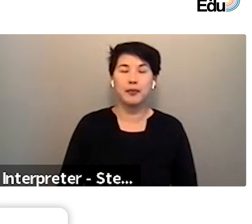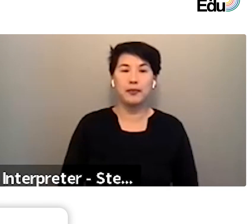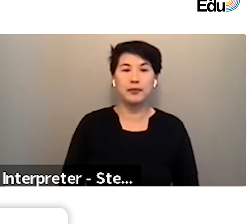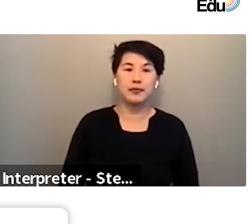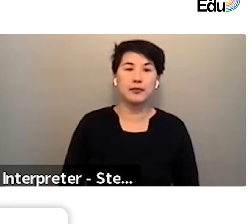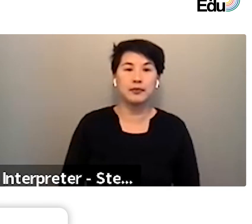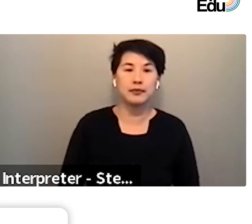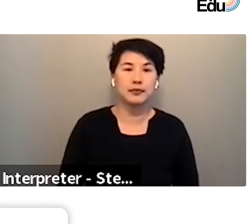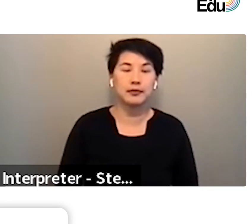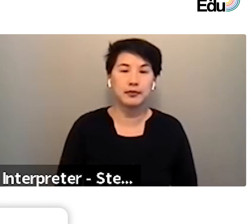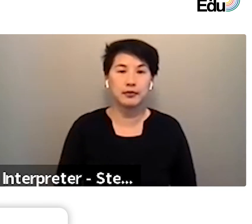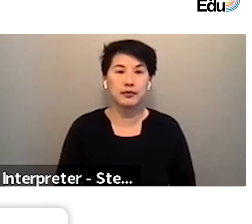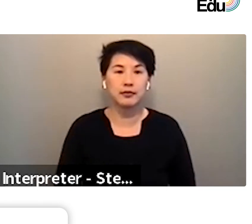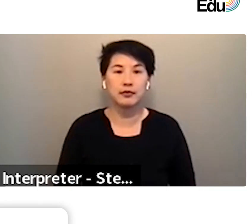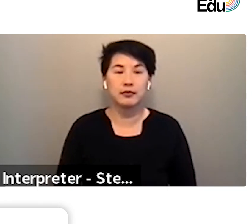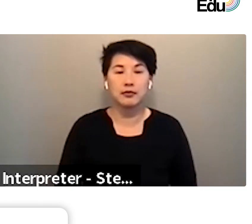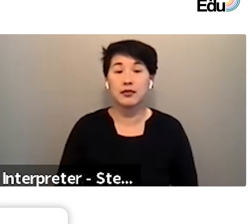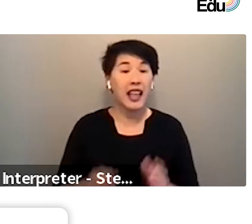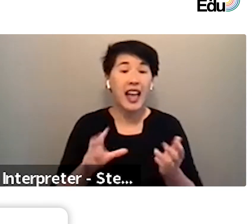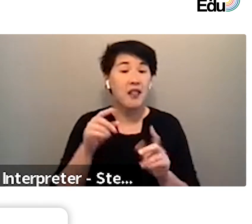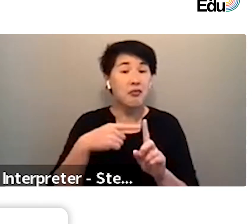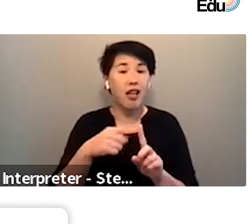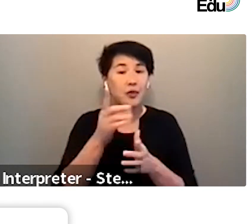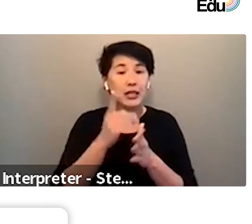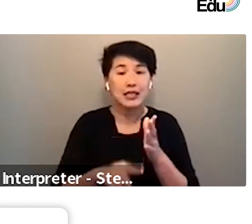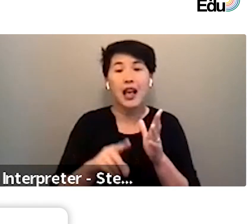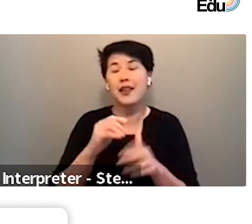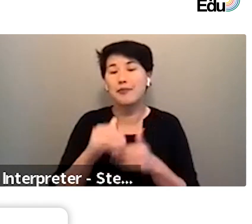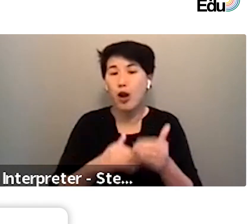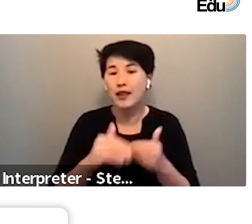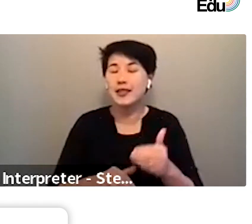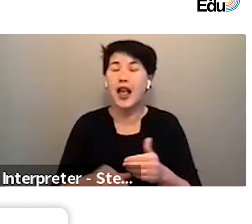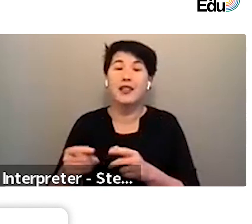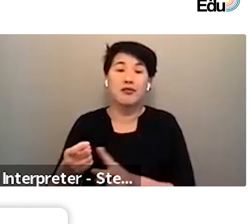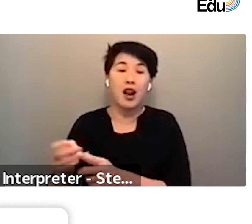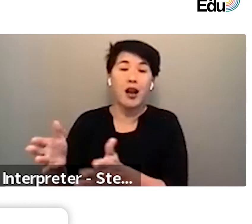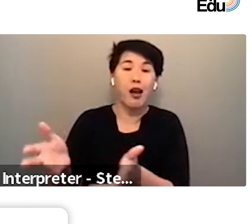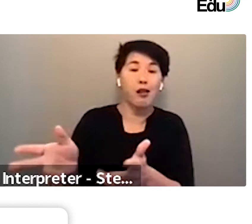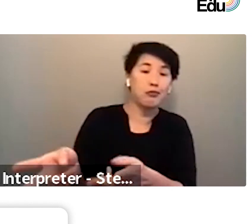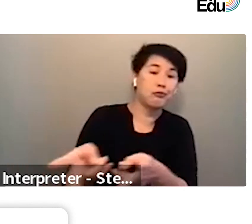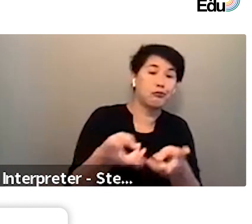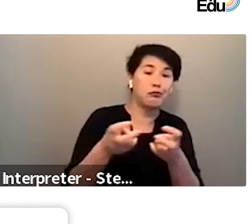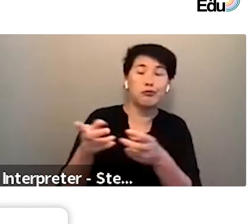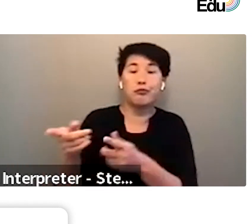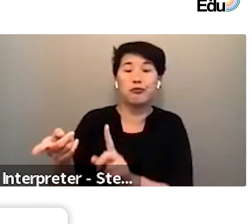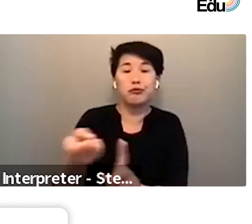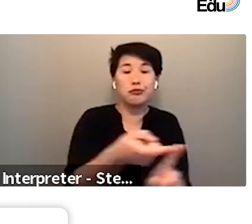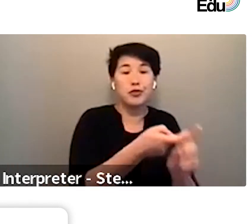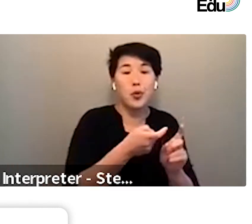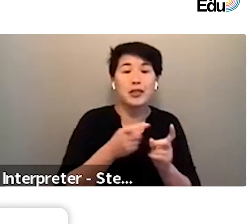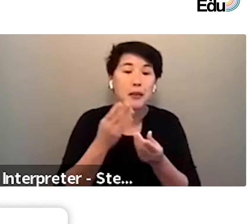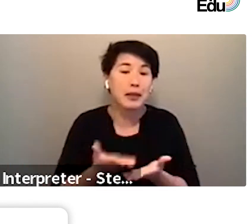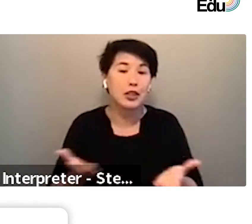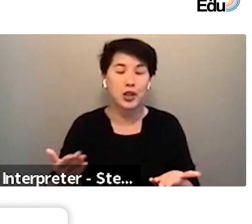And I think maybe just within the design process or sourcing, however you kind of want to pick it, wherever you feel that it is,